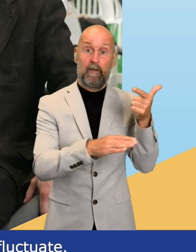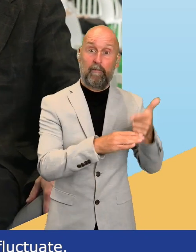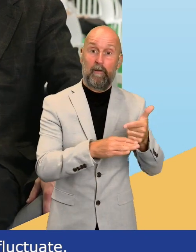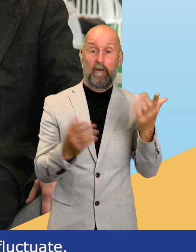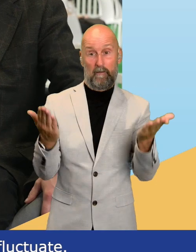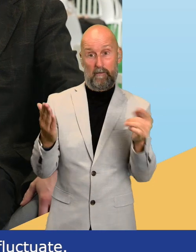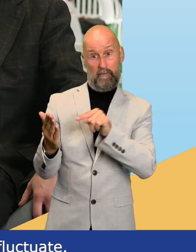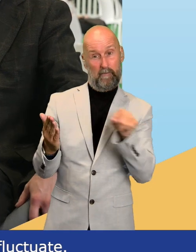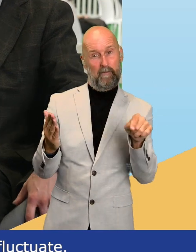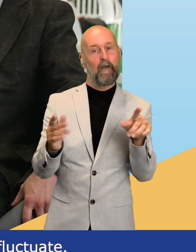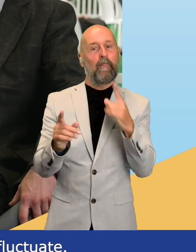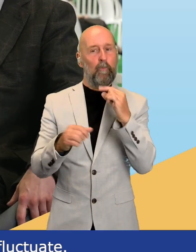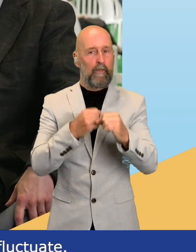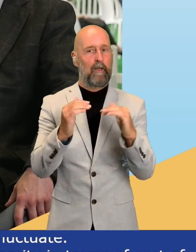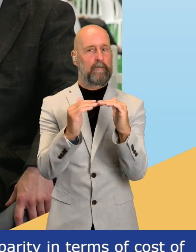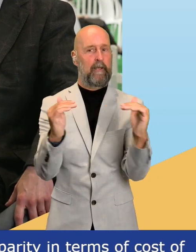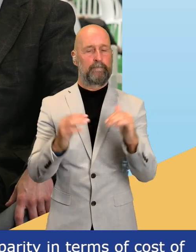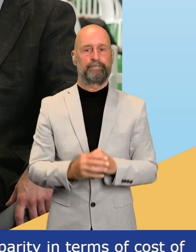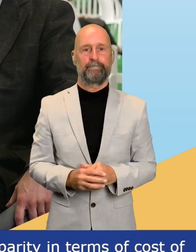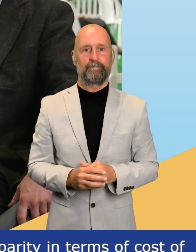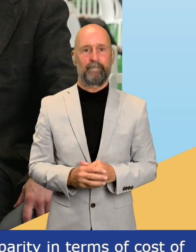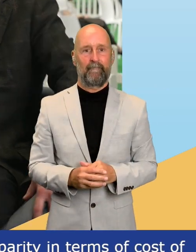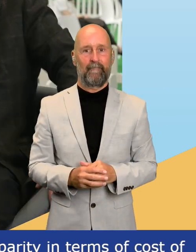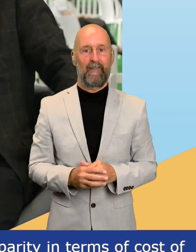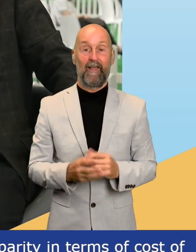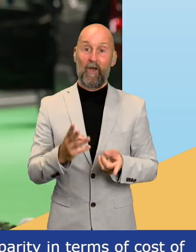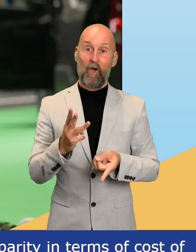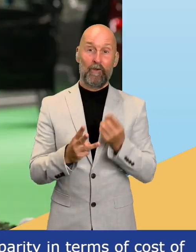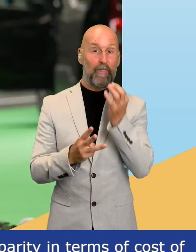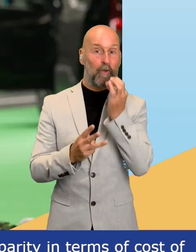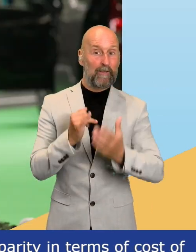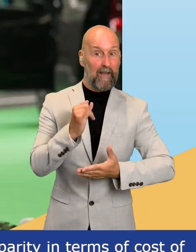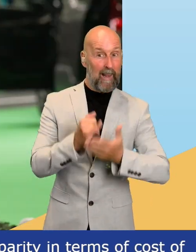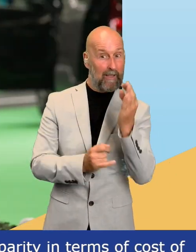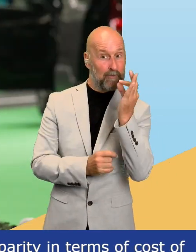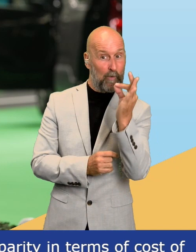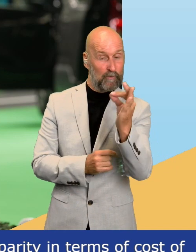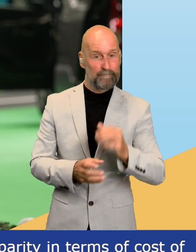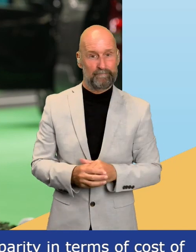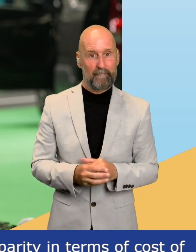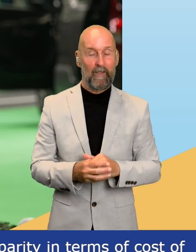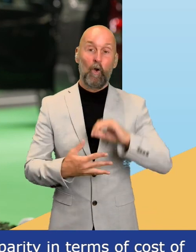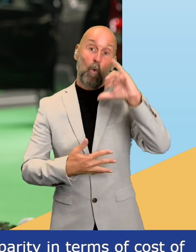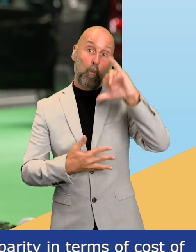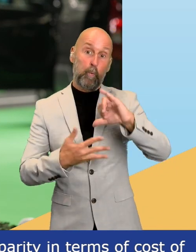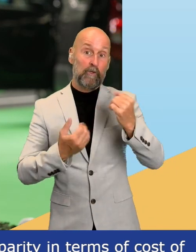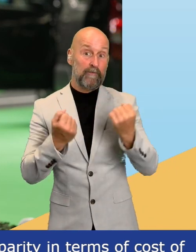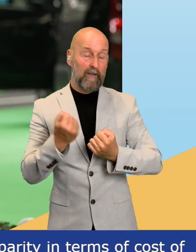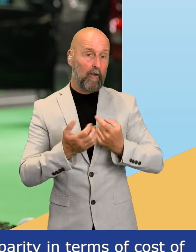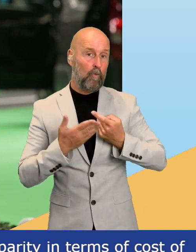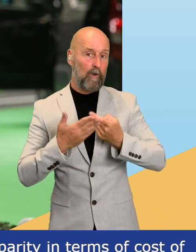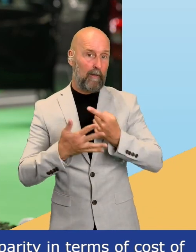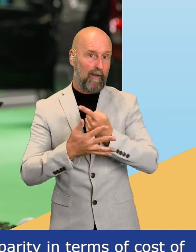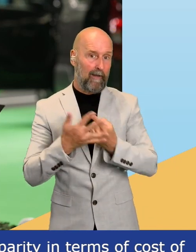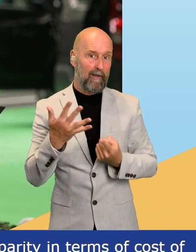combustion. Hot off the press, we just had another question coming. I think this is our last one. Which vehicle would you recommend